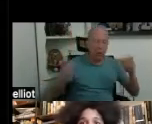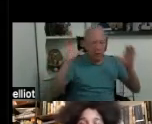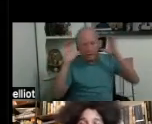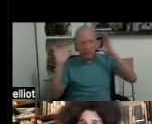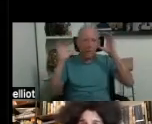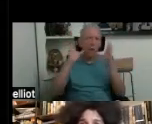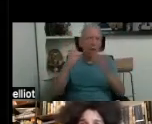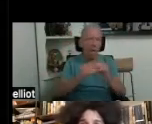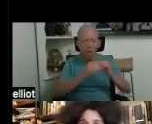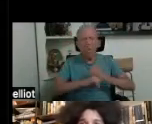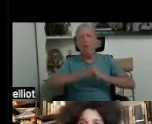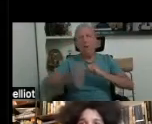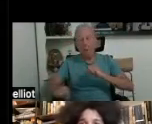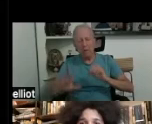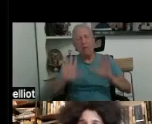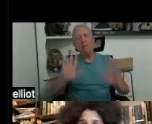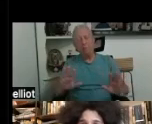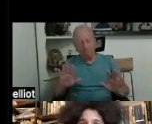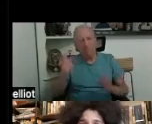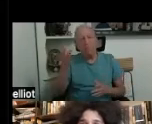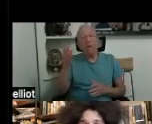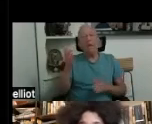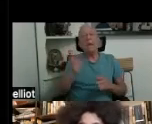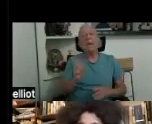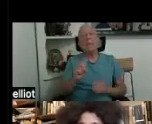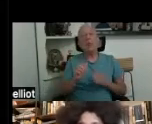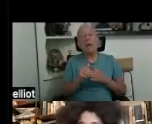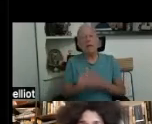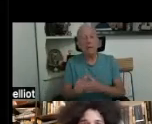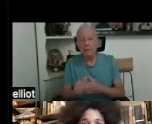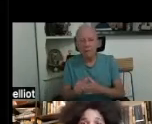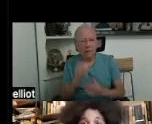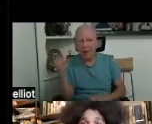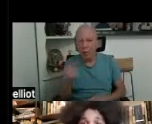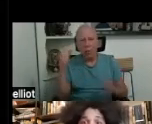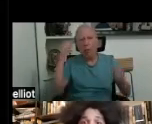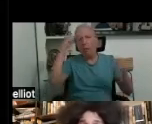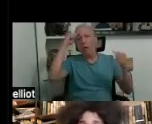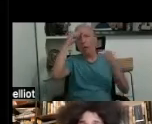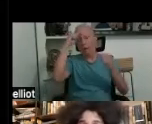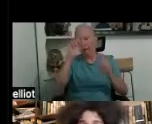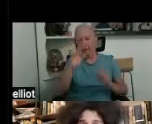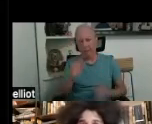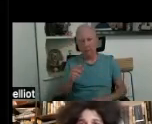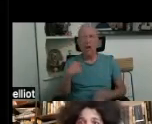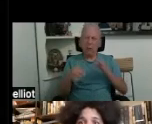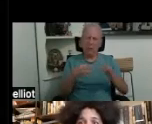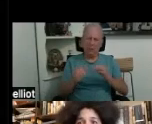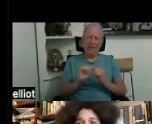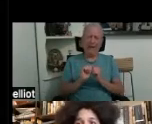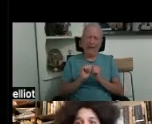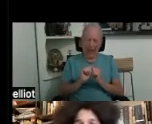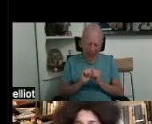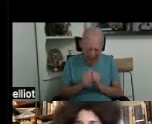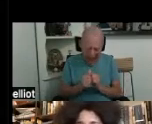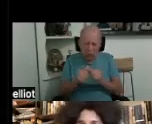But democratic leadership doesn't have to be a headache fest. Let's talk about how to do it without being